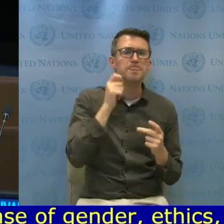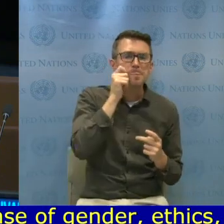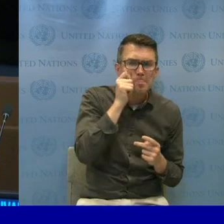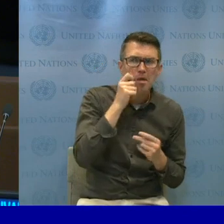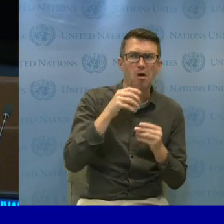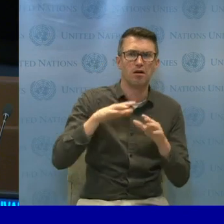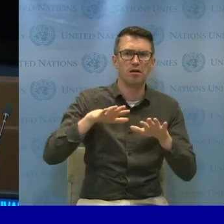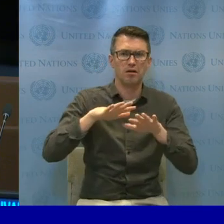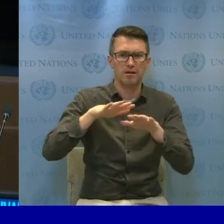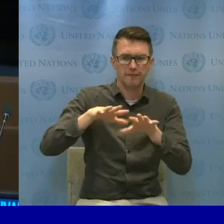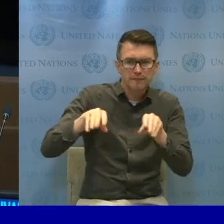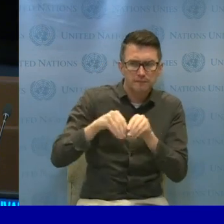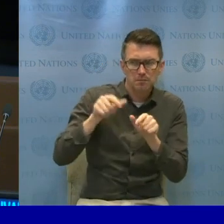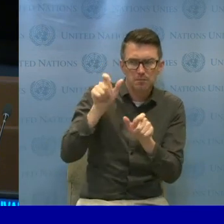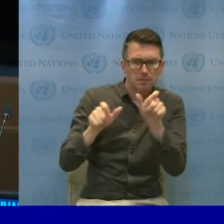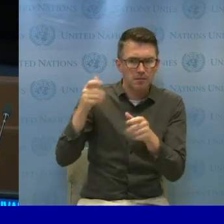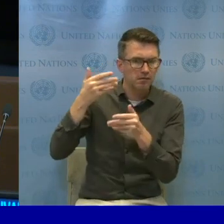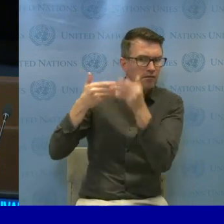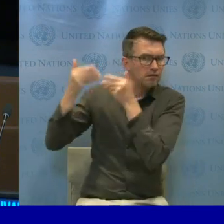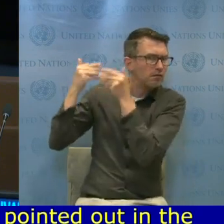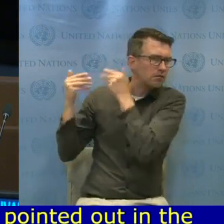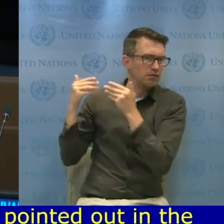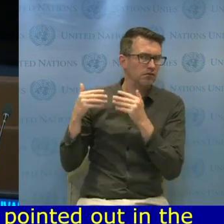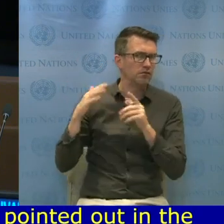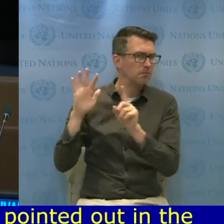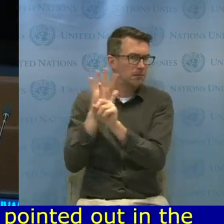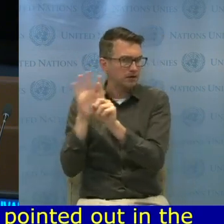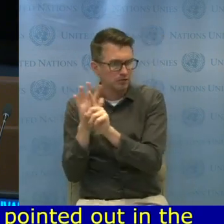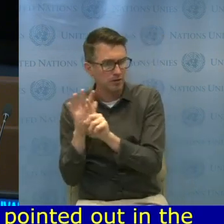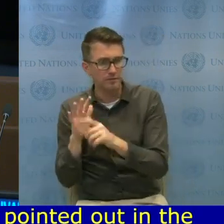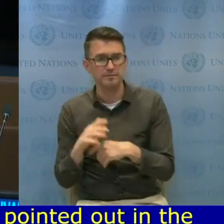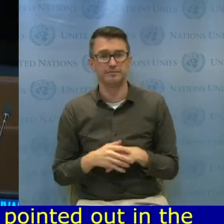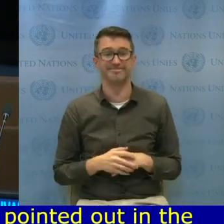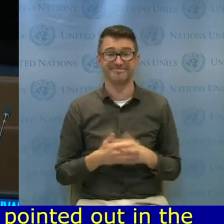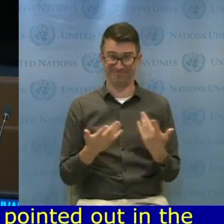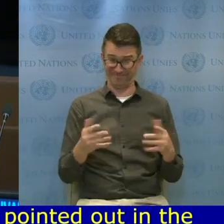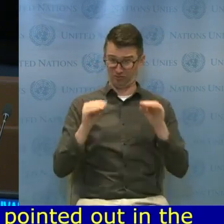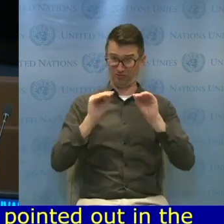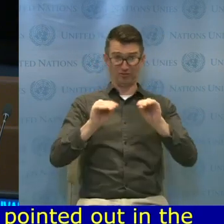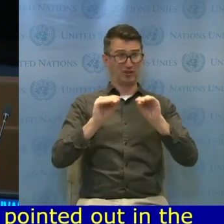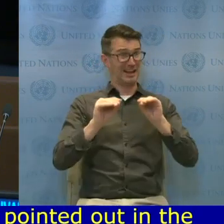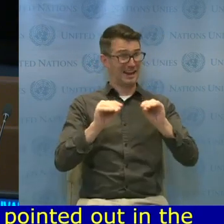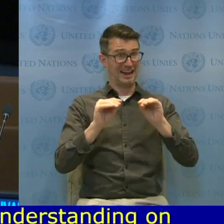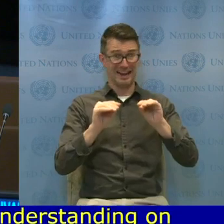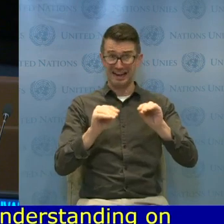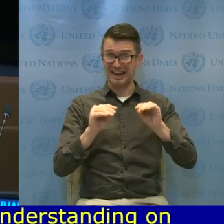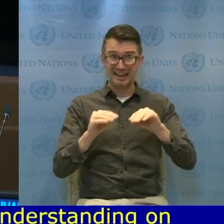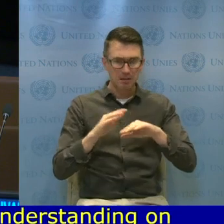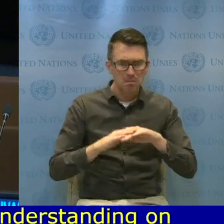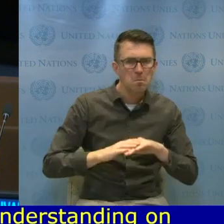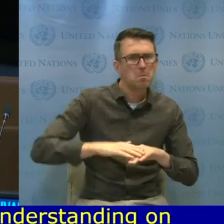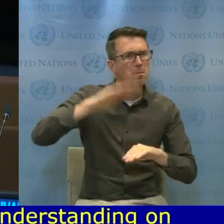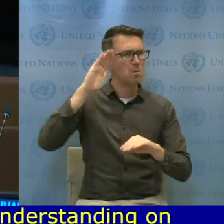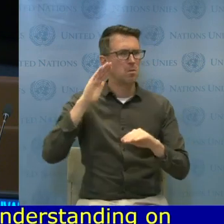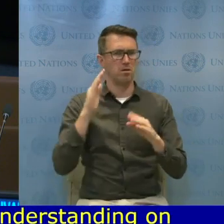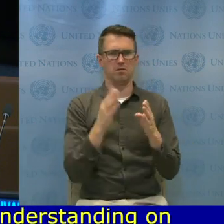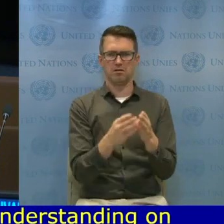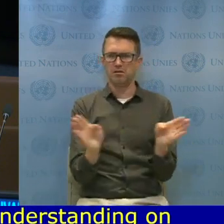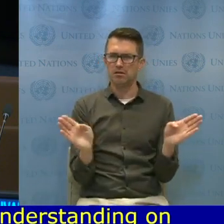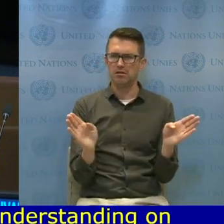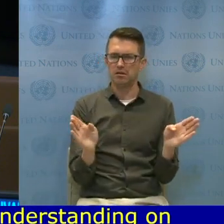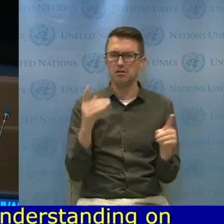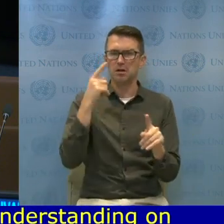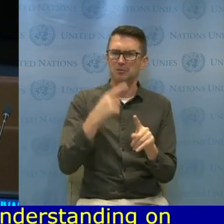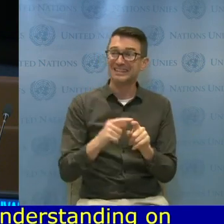mainstream disability and lack of incentive to promote disability inclusion within UN systems, and to further empower UN